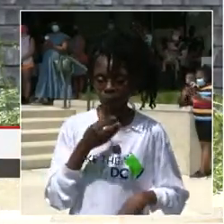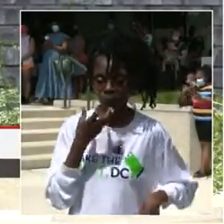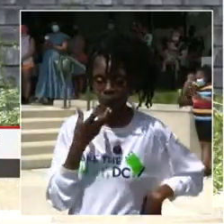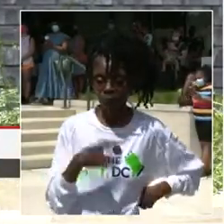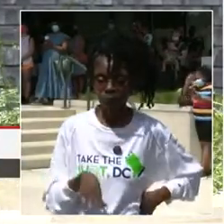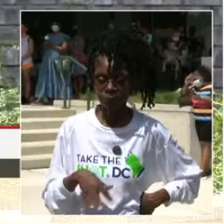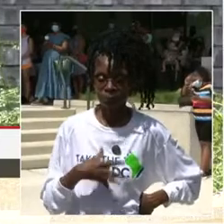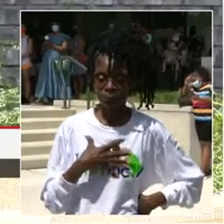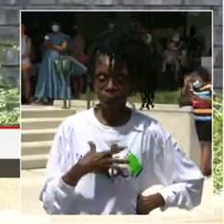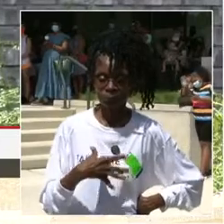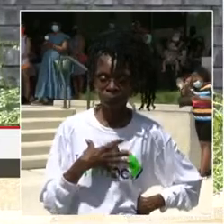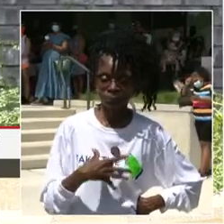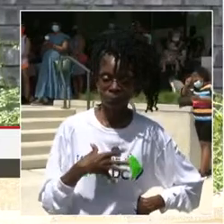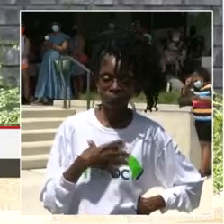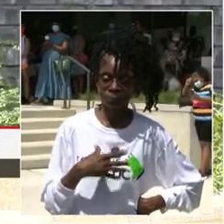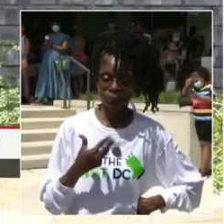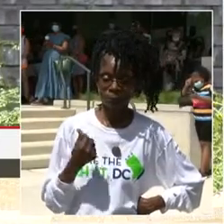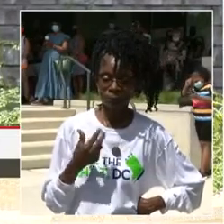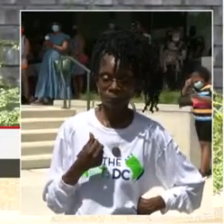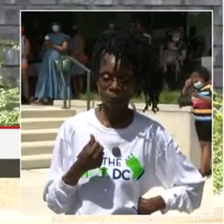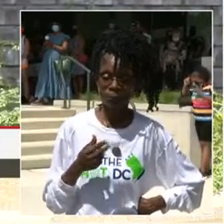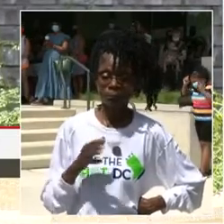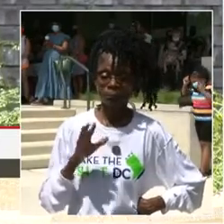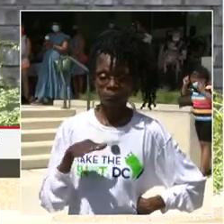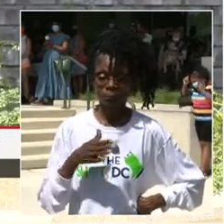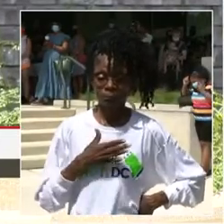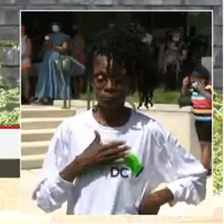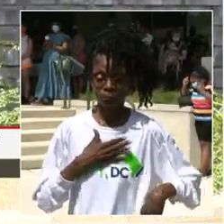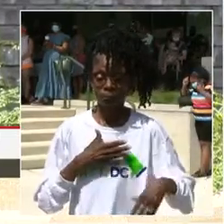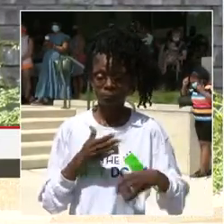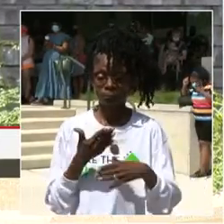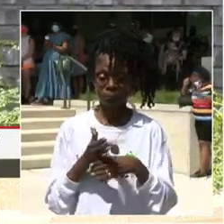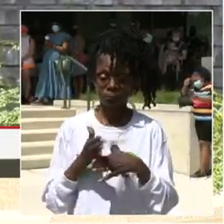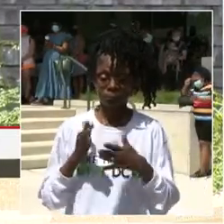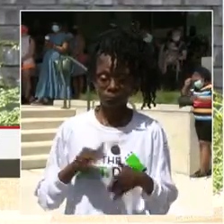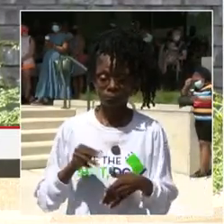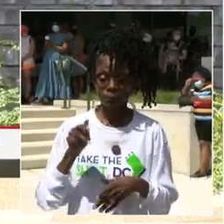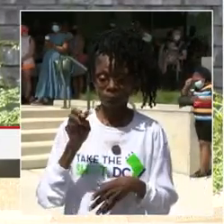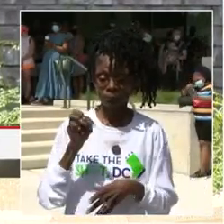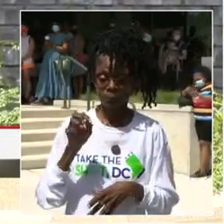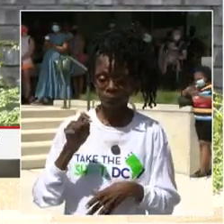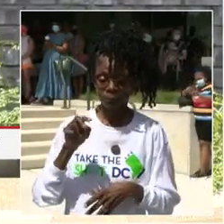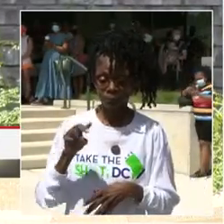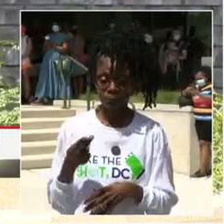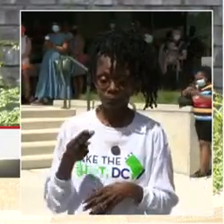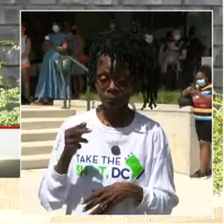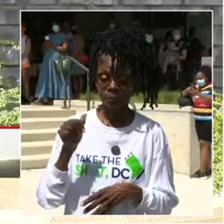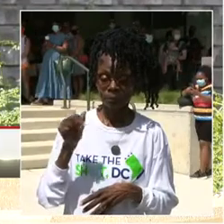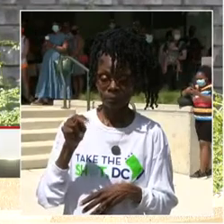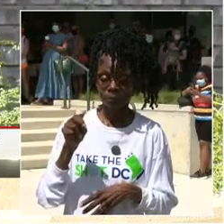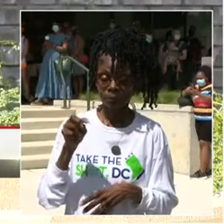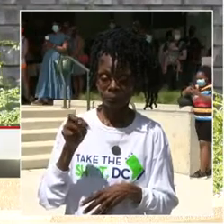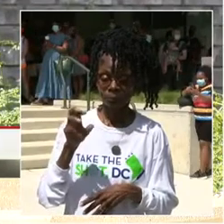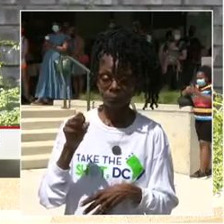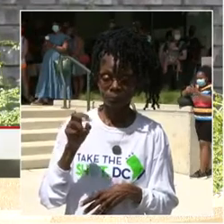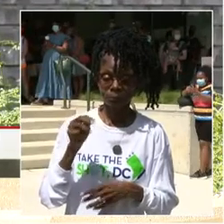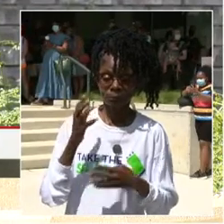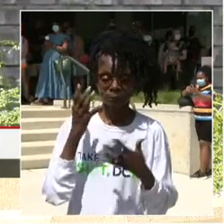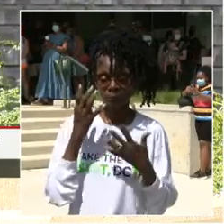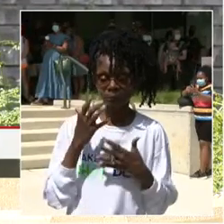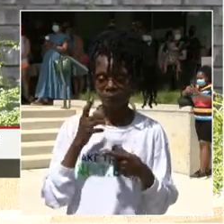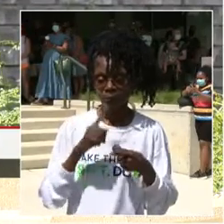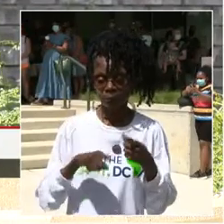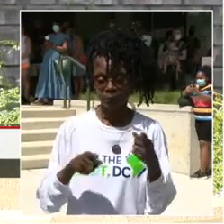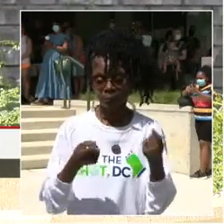My apologies. Keith Anderson is sad that he's unable to be physically here with us today to celebrate this historic